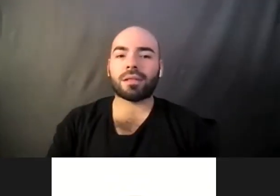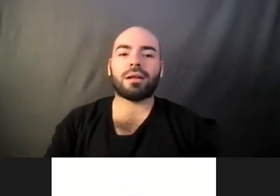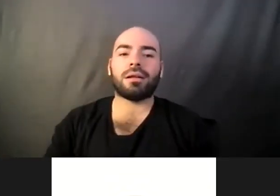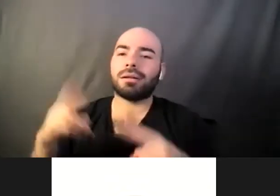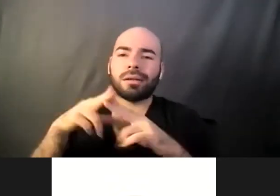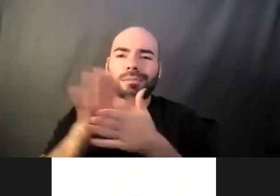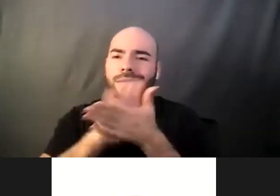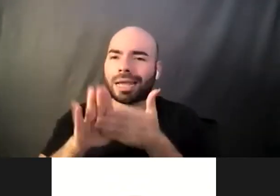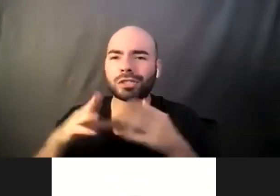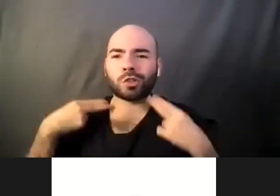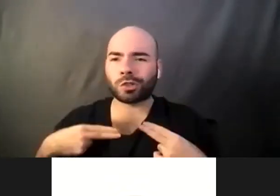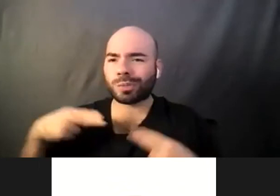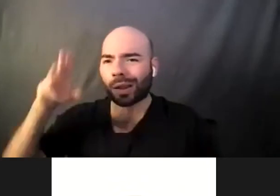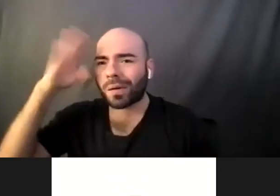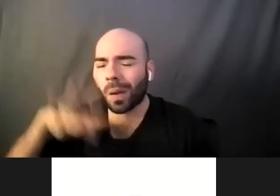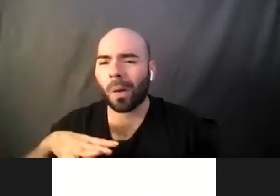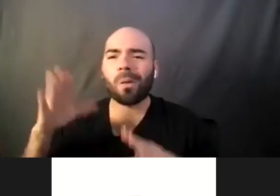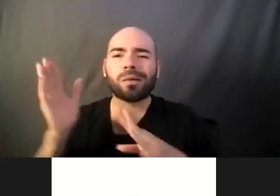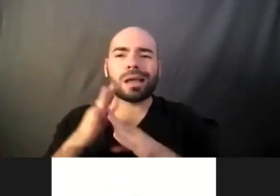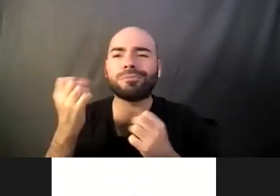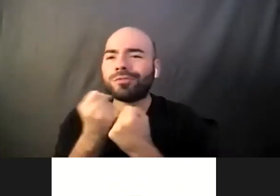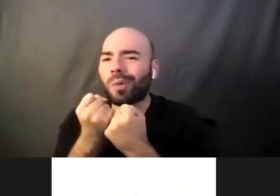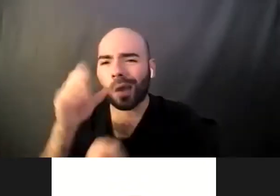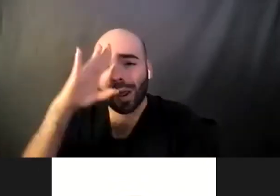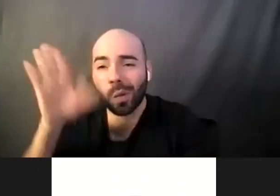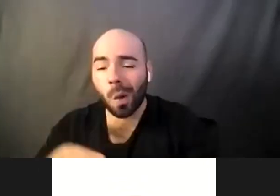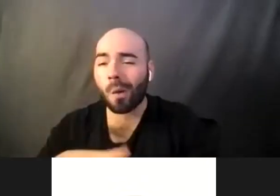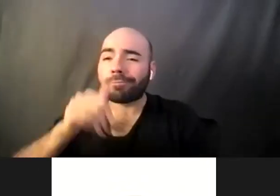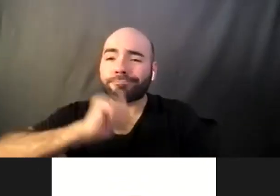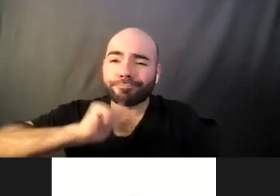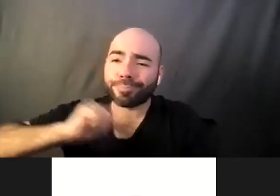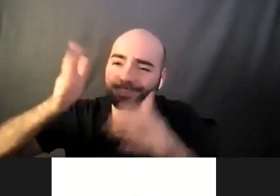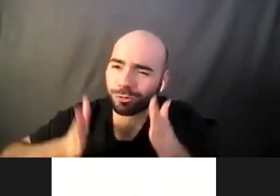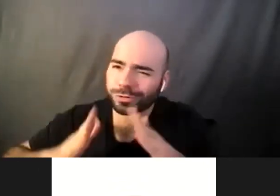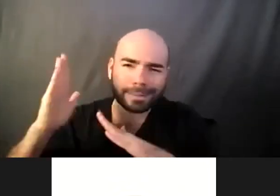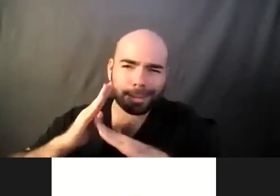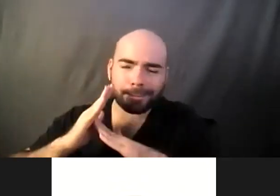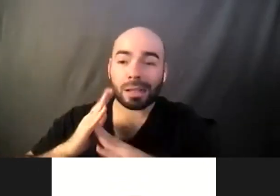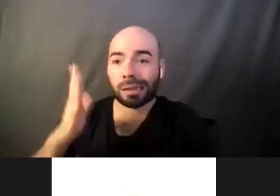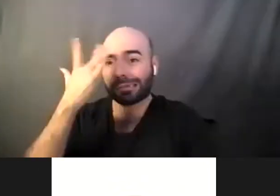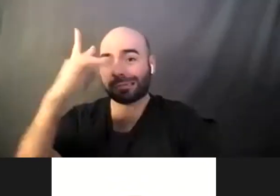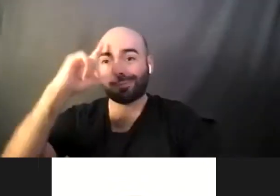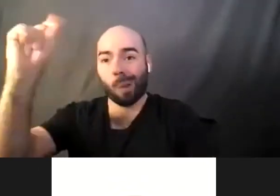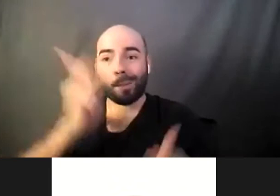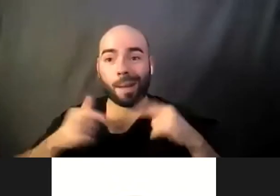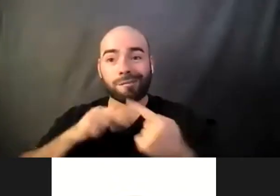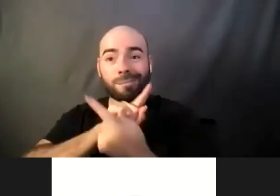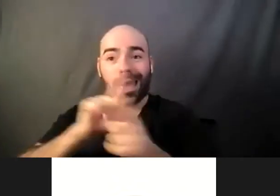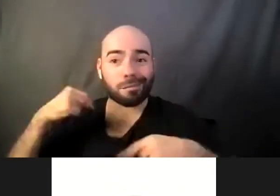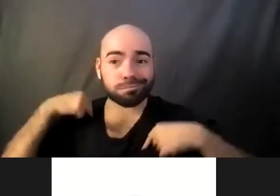know, the most supportive person I know, the most patient person I know, one of the smartest people I've ever met, you know. So